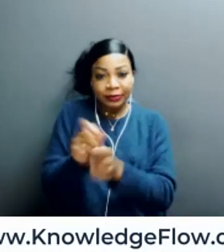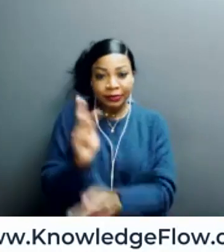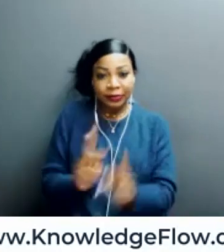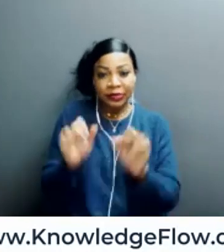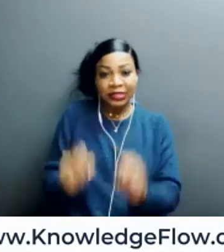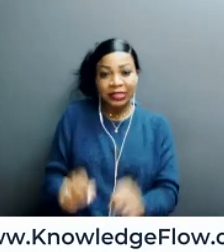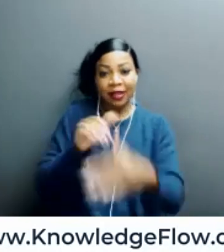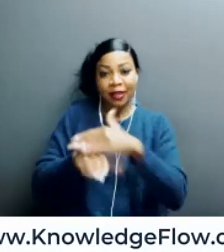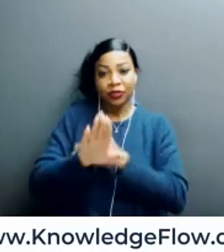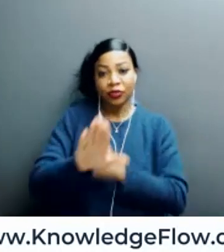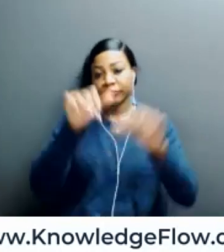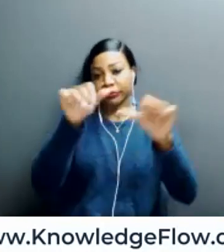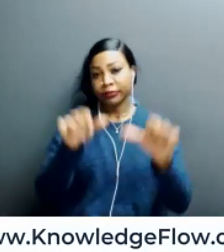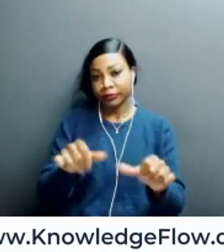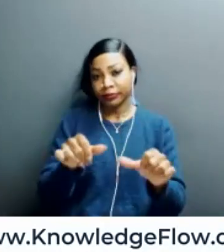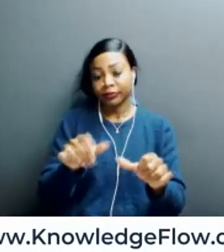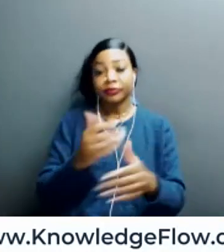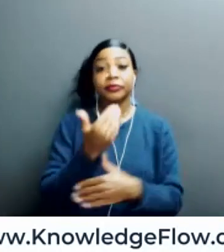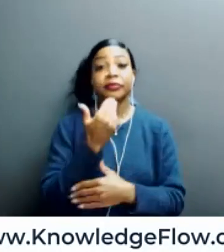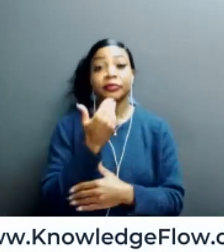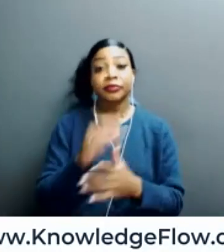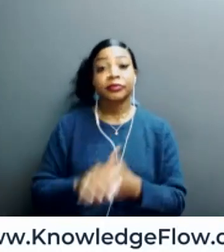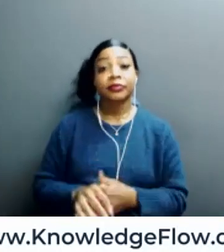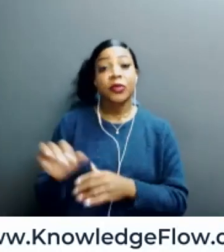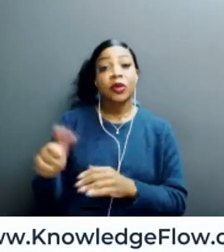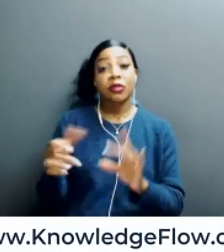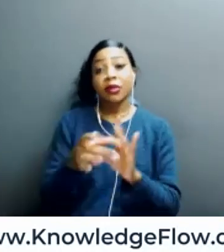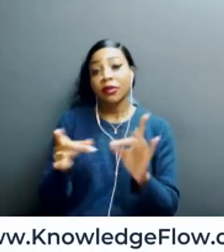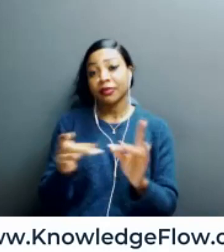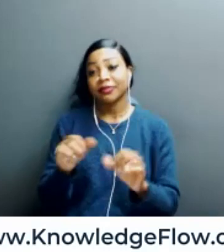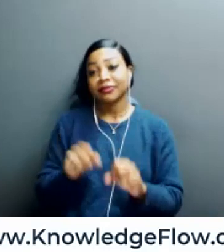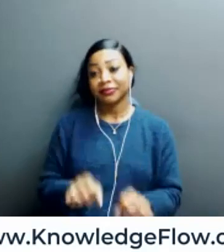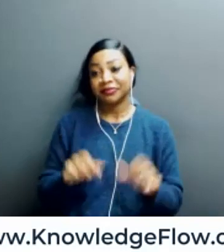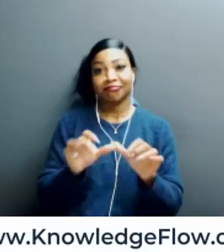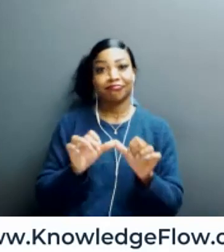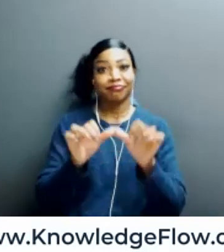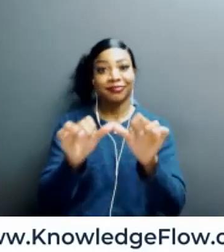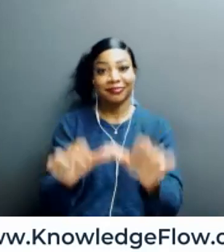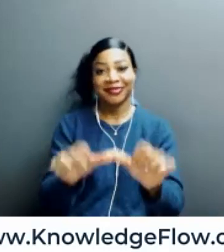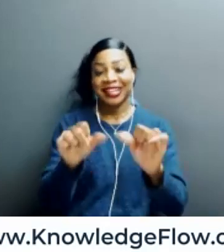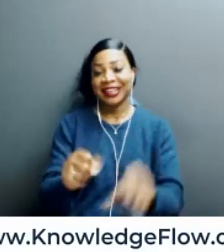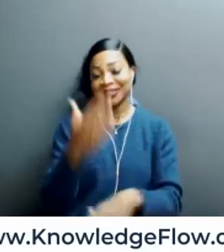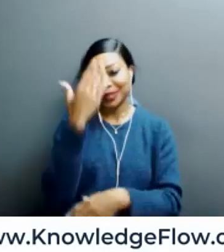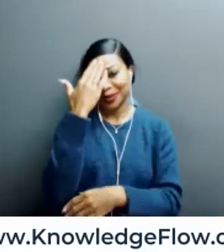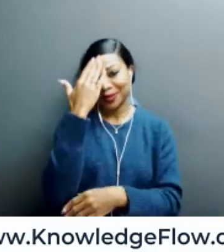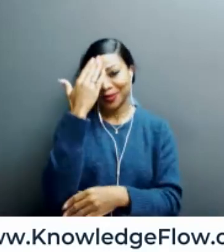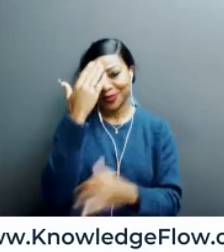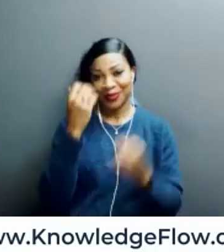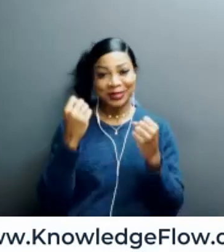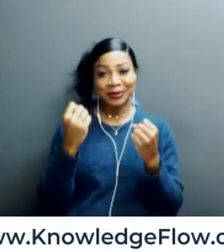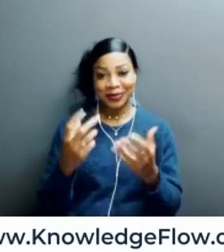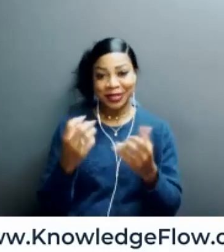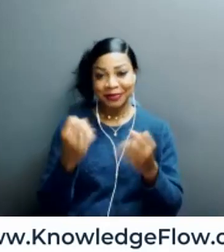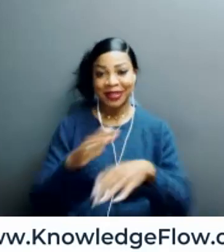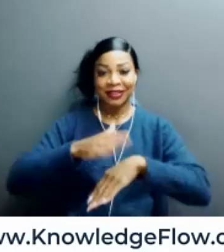great thank you any further comments I know we could probably go for a while there are many many tips and tricks